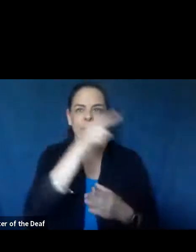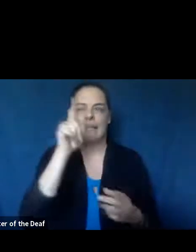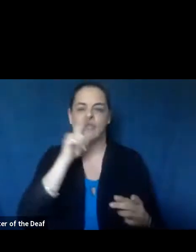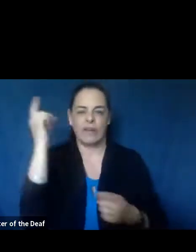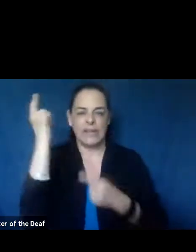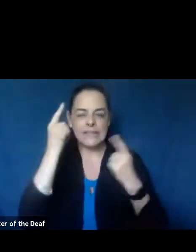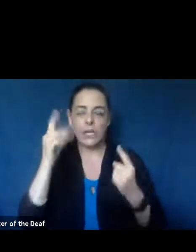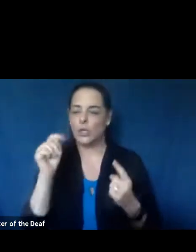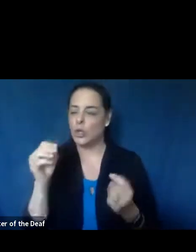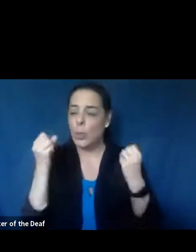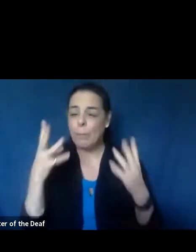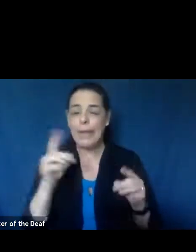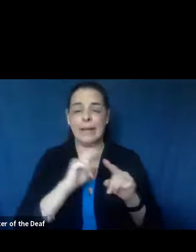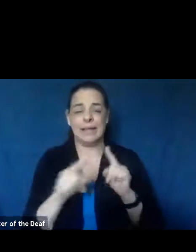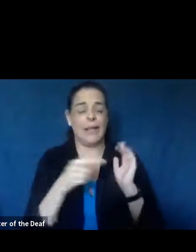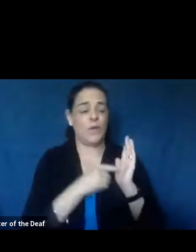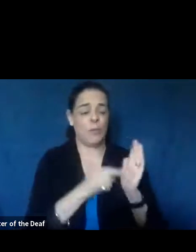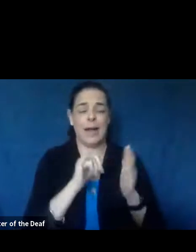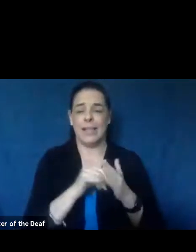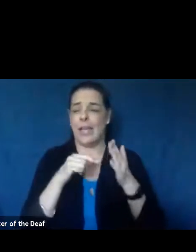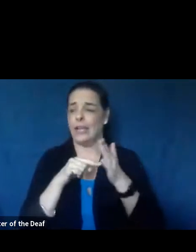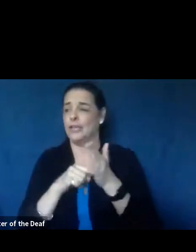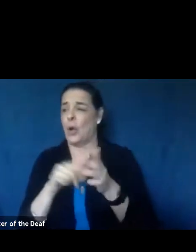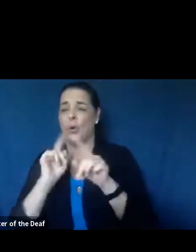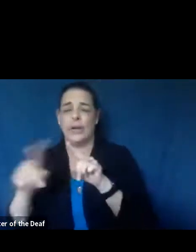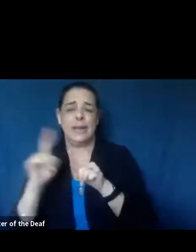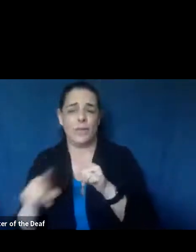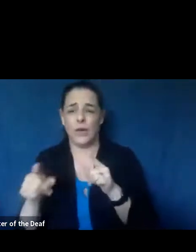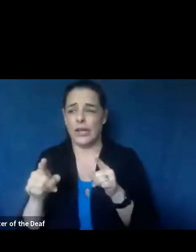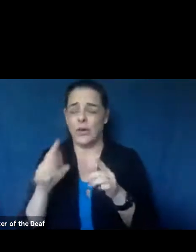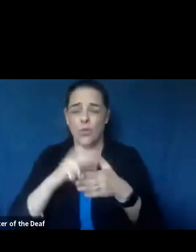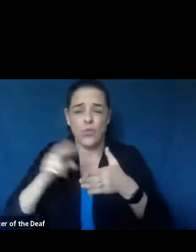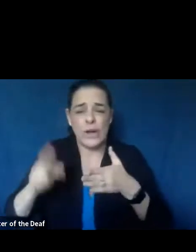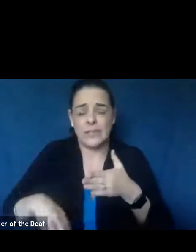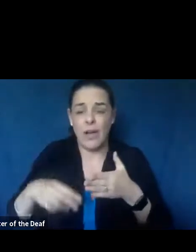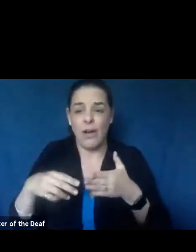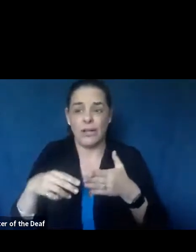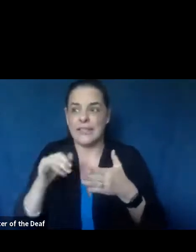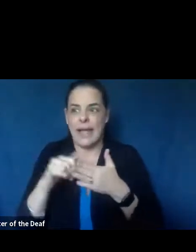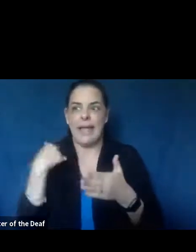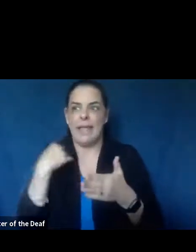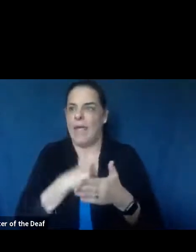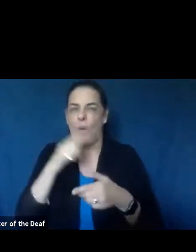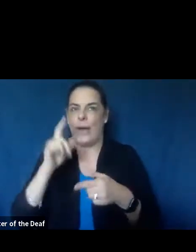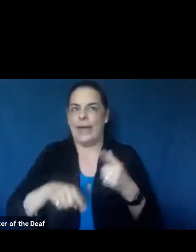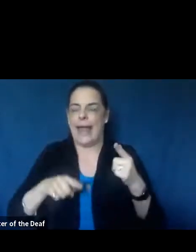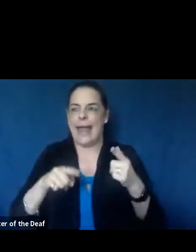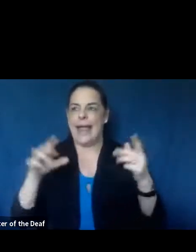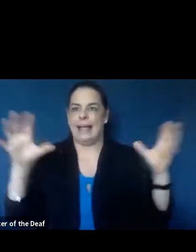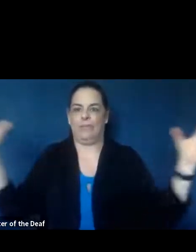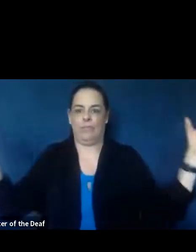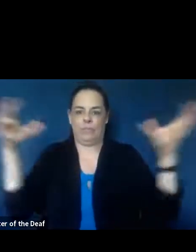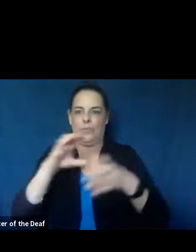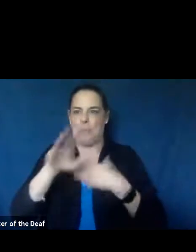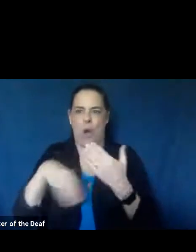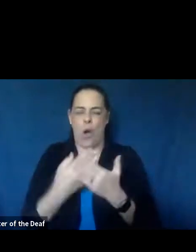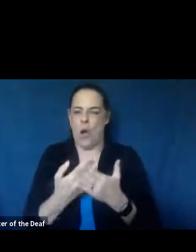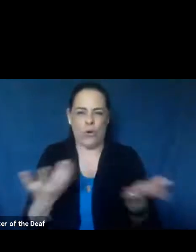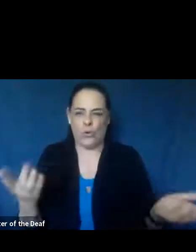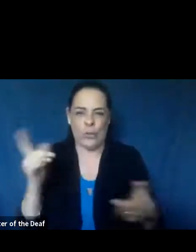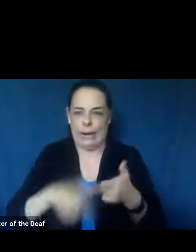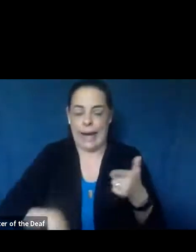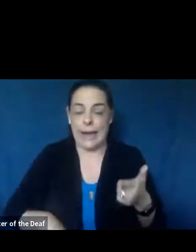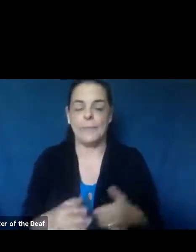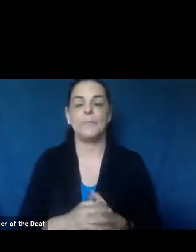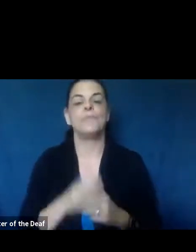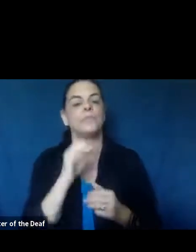different models that show different endpoints for us to put all of our eggs in any one model's basket. All right,